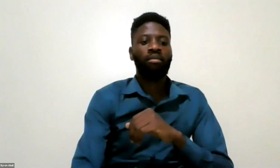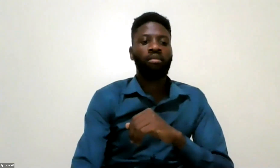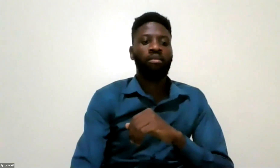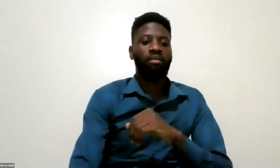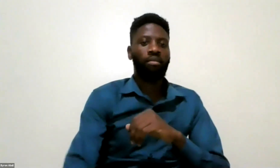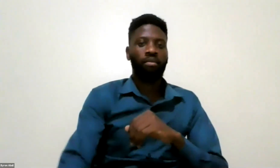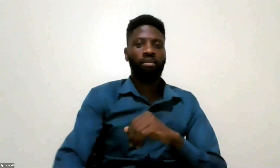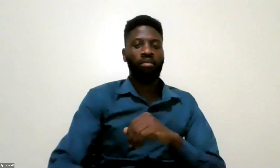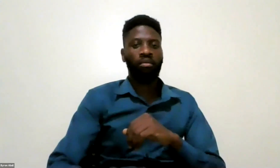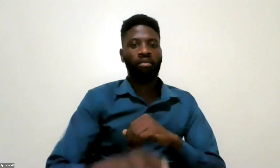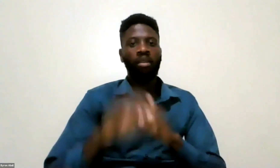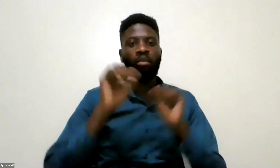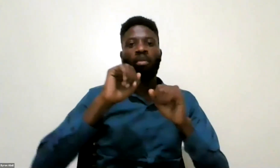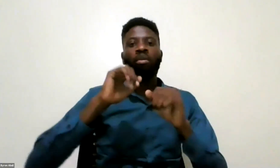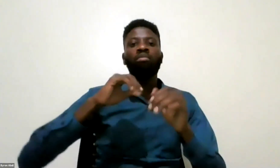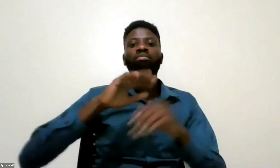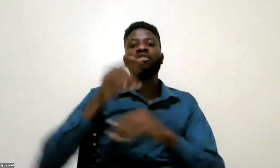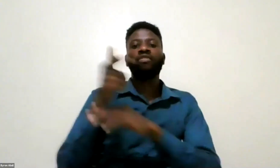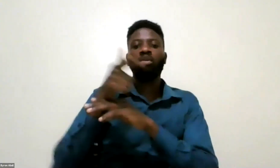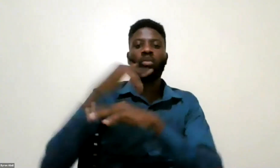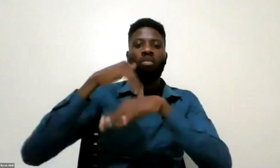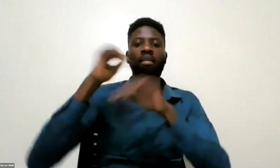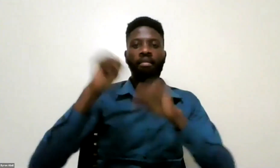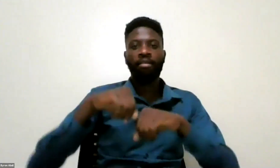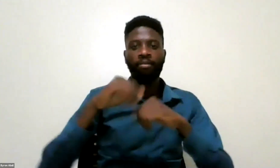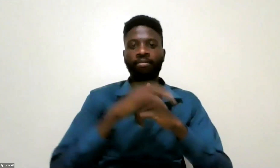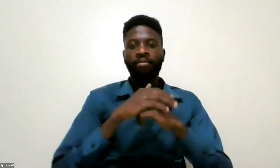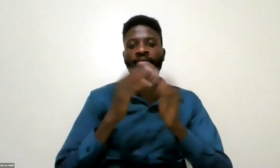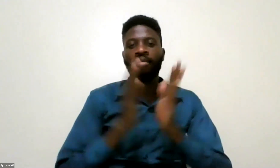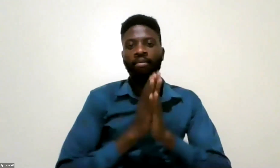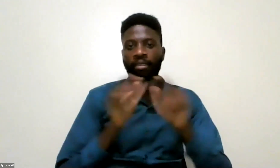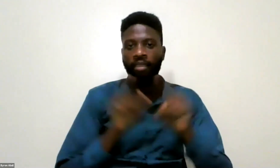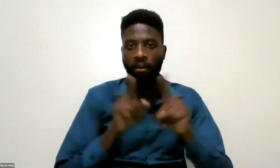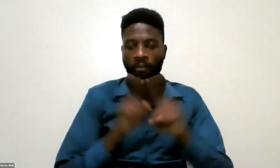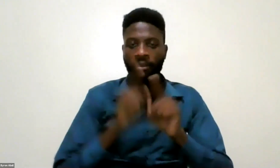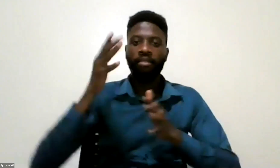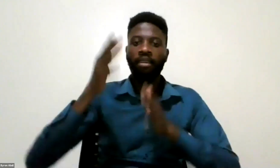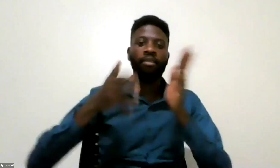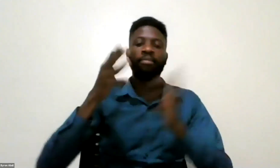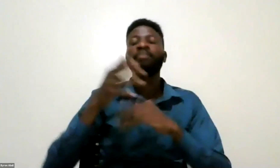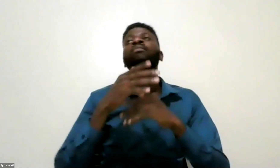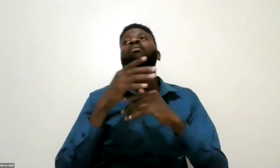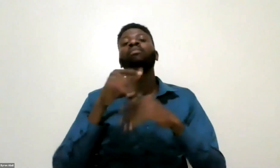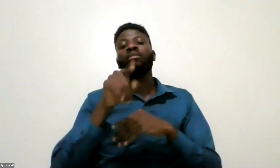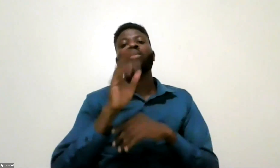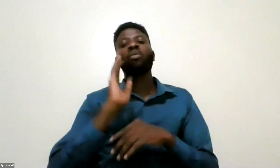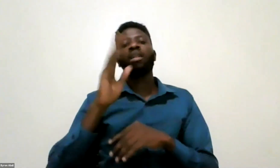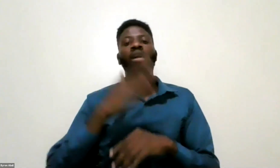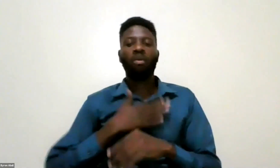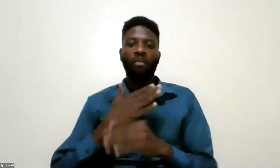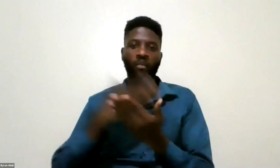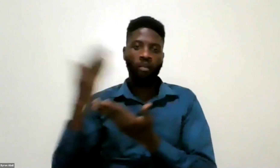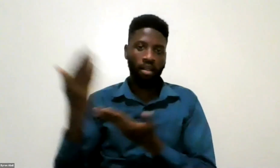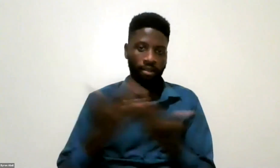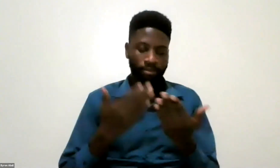Makers, and we can all turn on our videos and sign it. That will be the welcoming